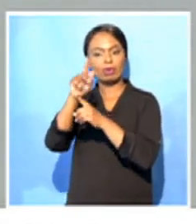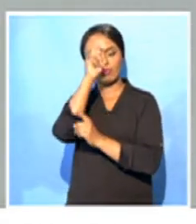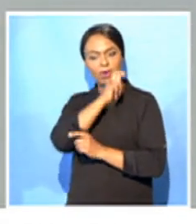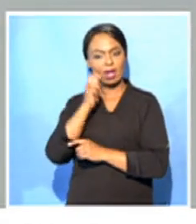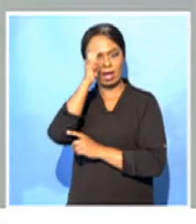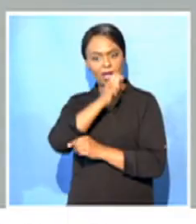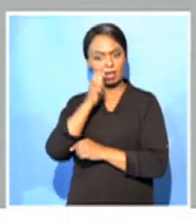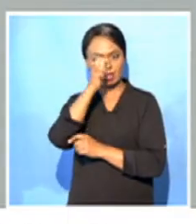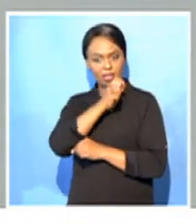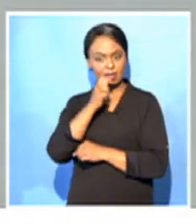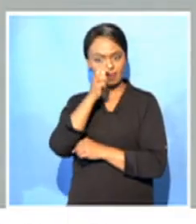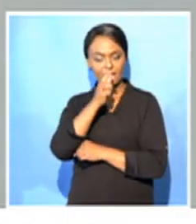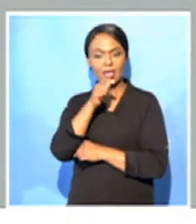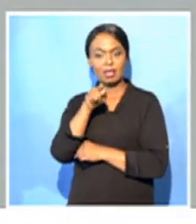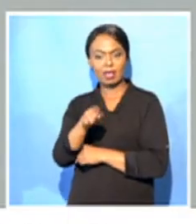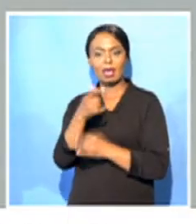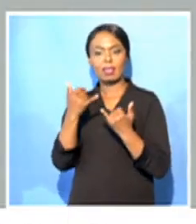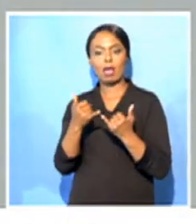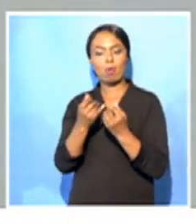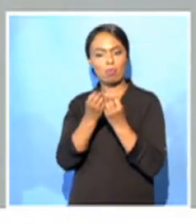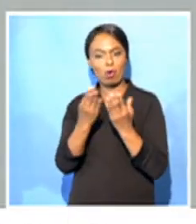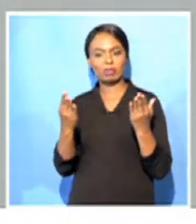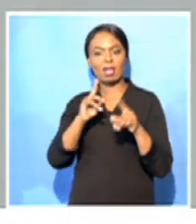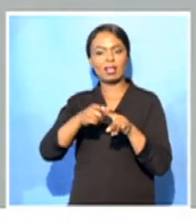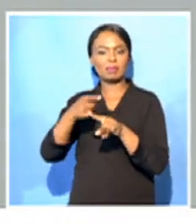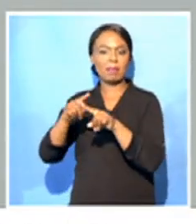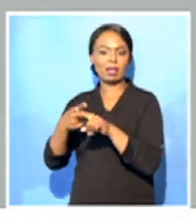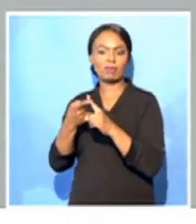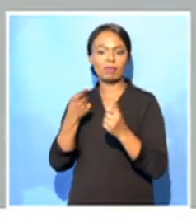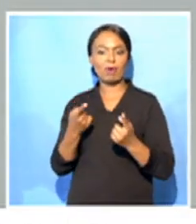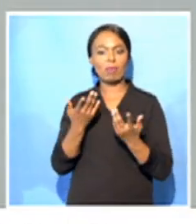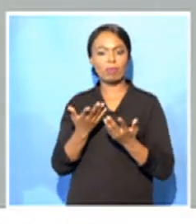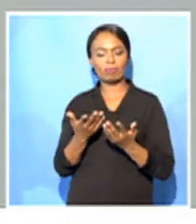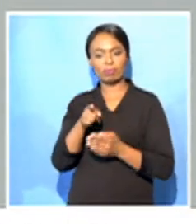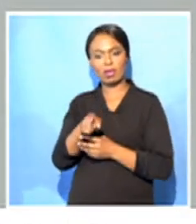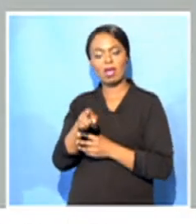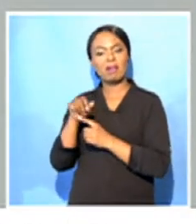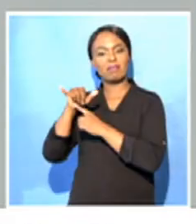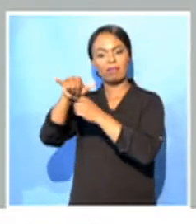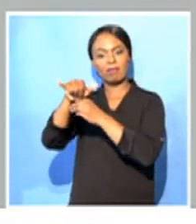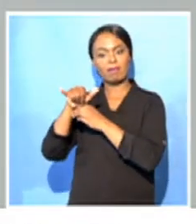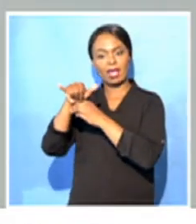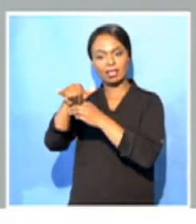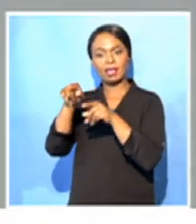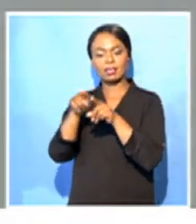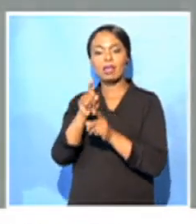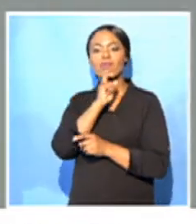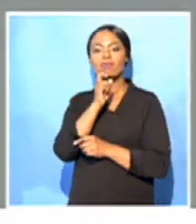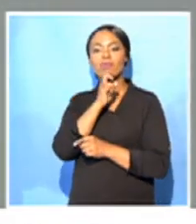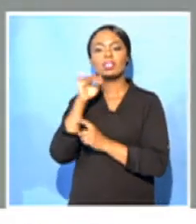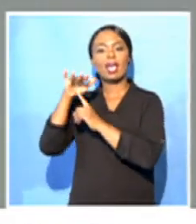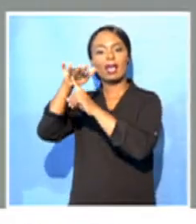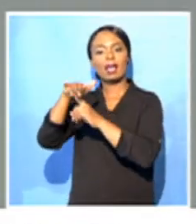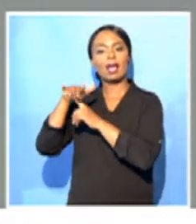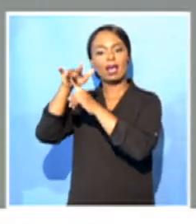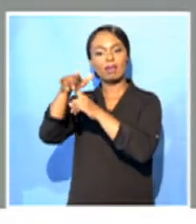the aspirant fighter pilots in all aspects of modern fighter flying. The aircraft can also be used in a